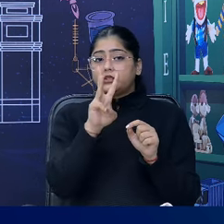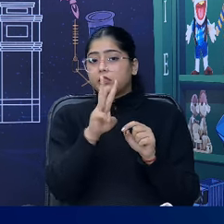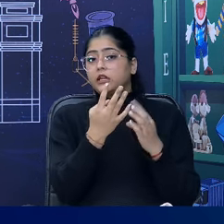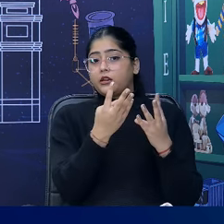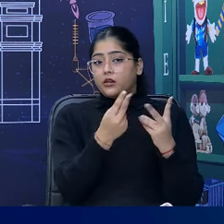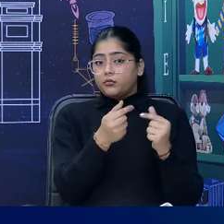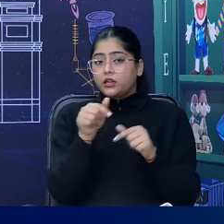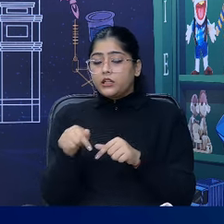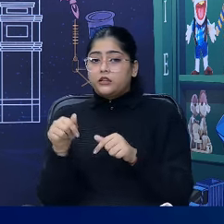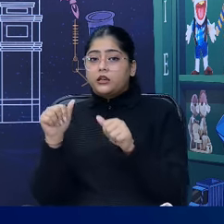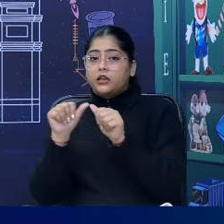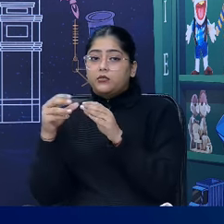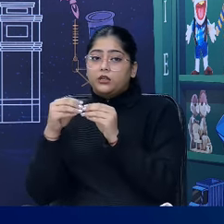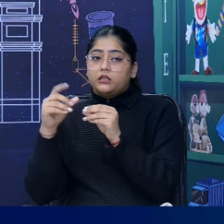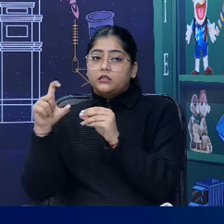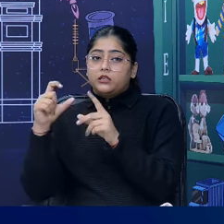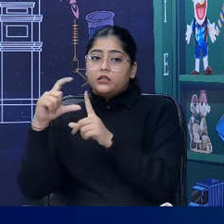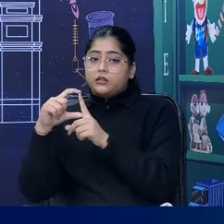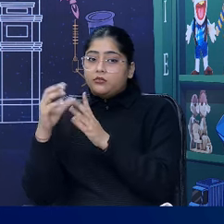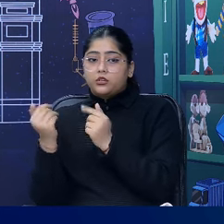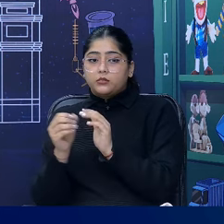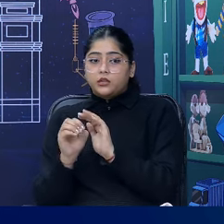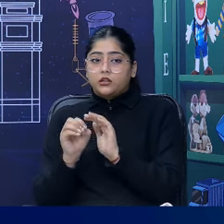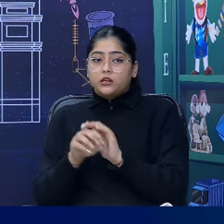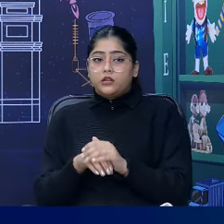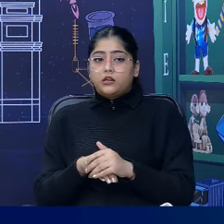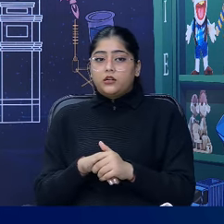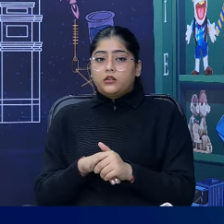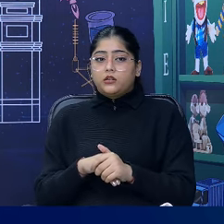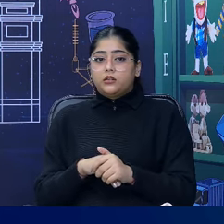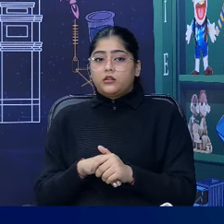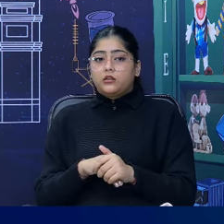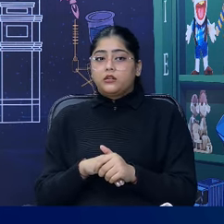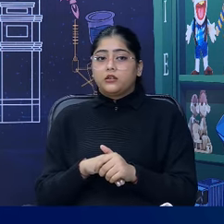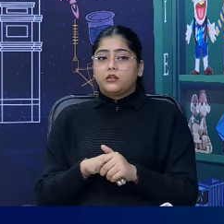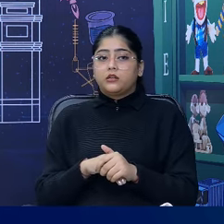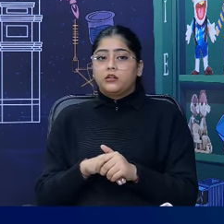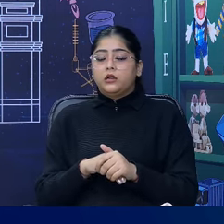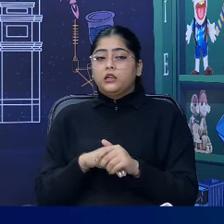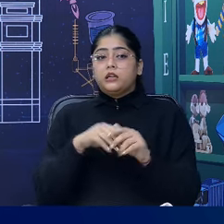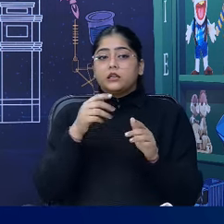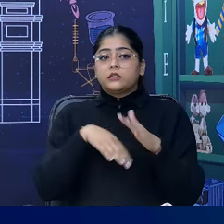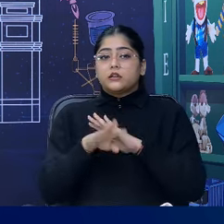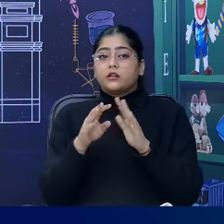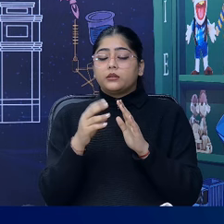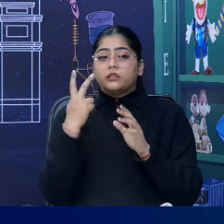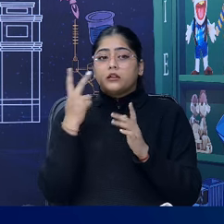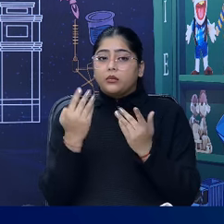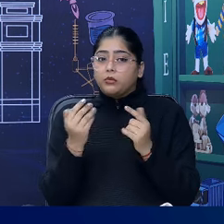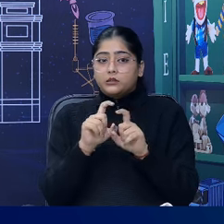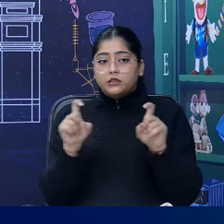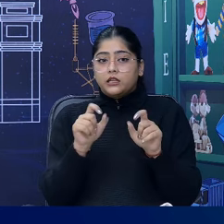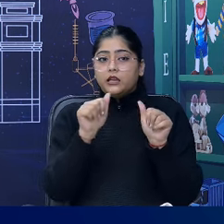is equivalent to B, but A is not equal to B. Yes. Because the elements are different, the